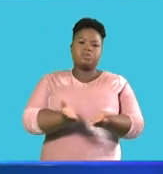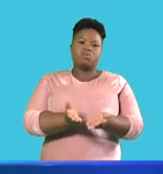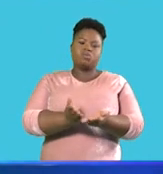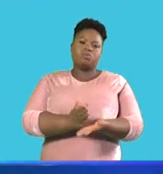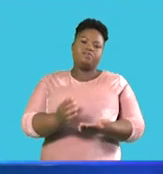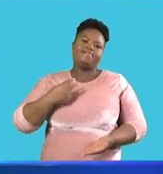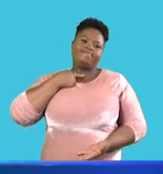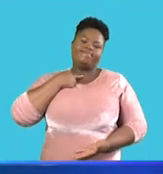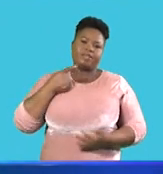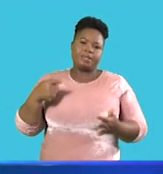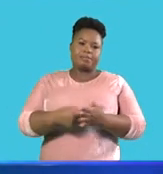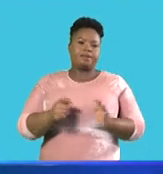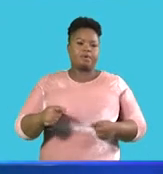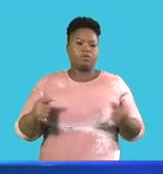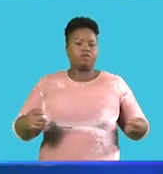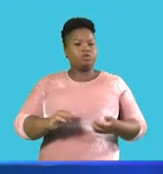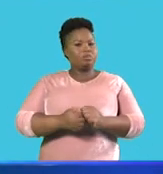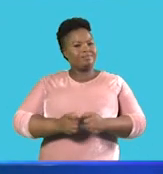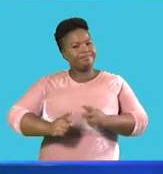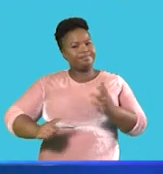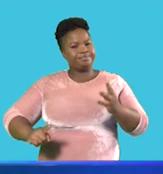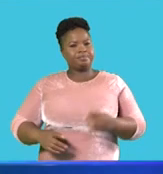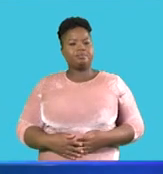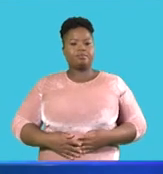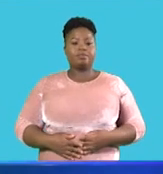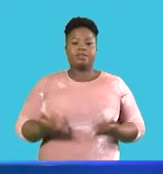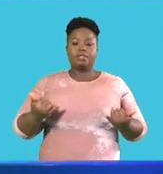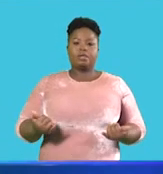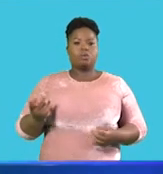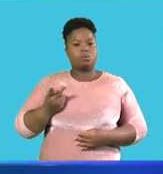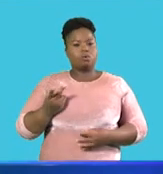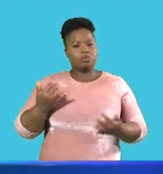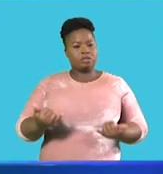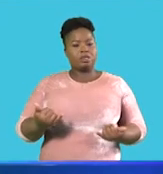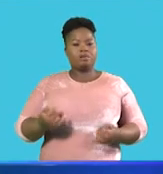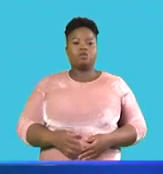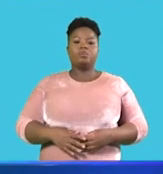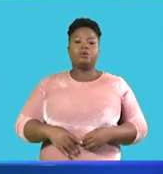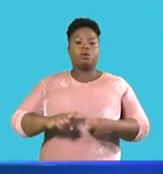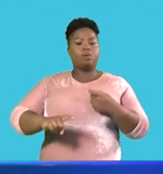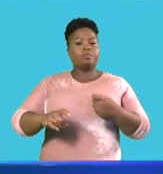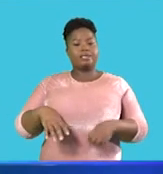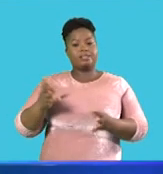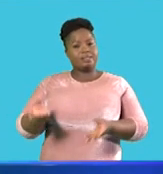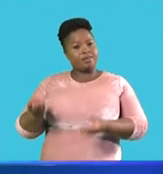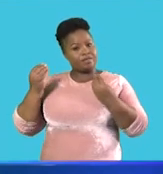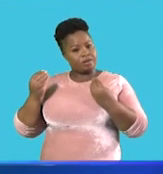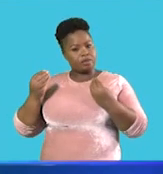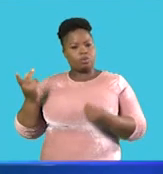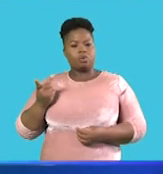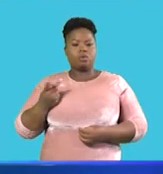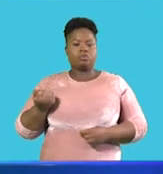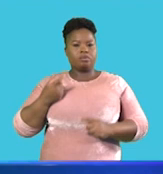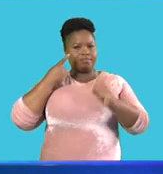bokgoni jwa go ka reka dikgwele tsa metshameko e farologaneng. Kabelo eno ya dikgwele ya setlamo sa Discovery e